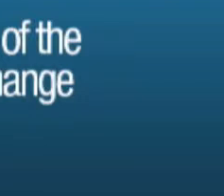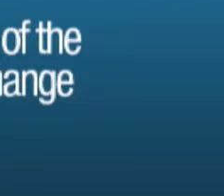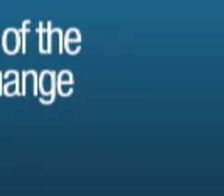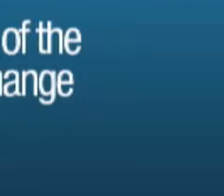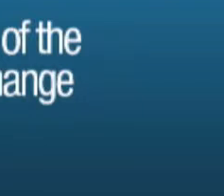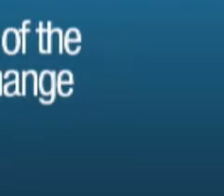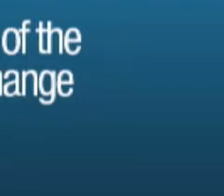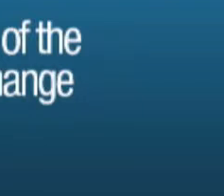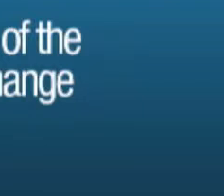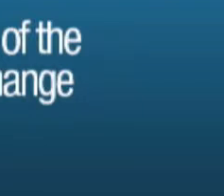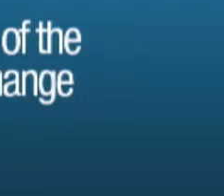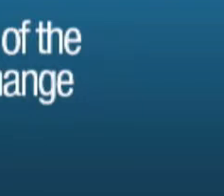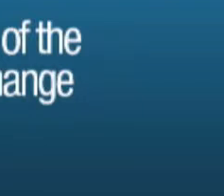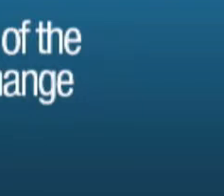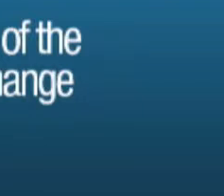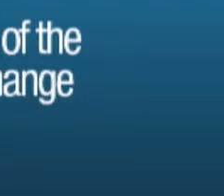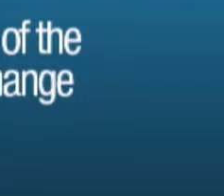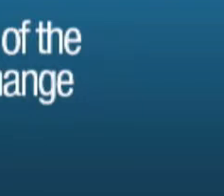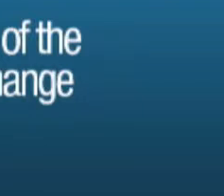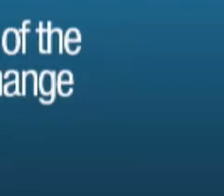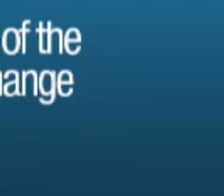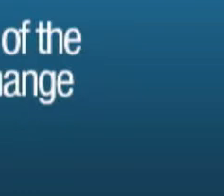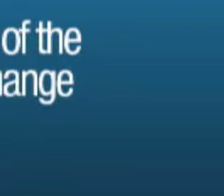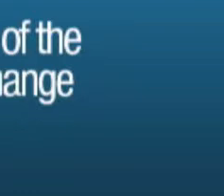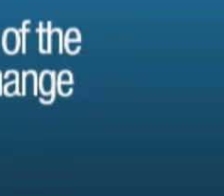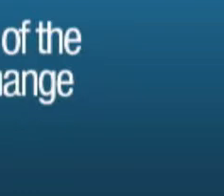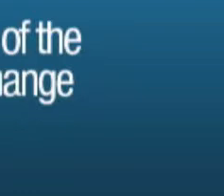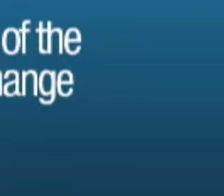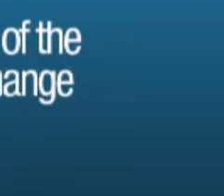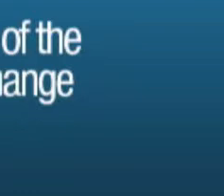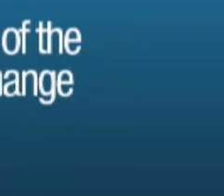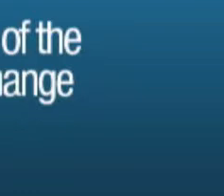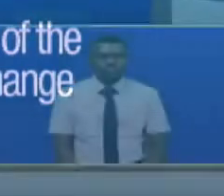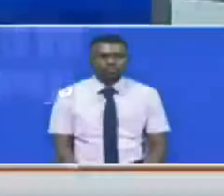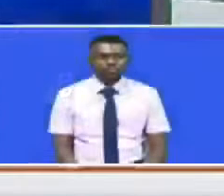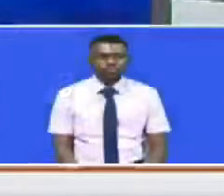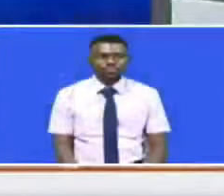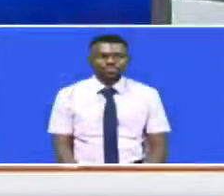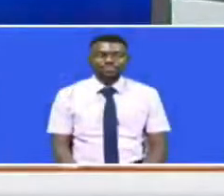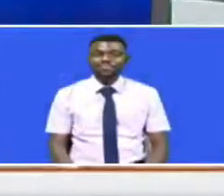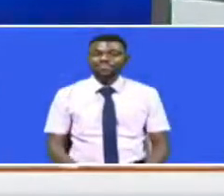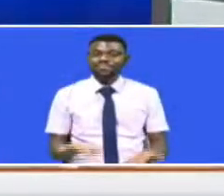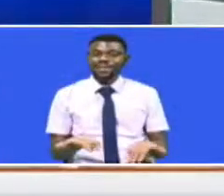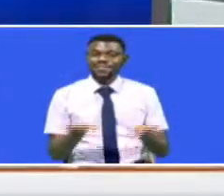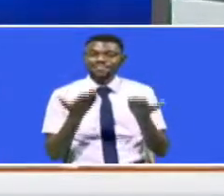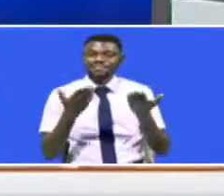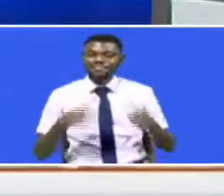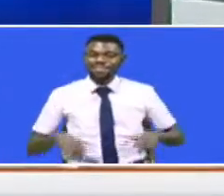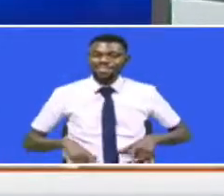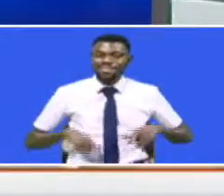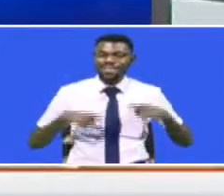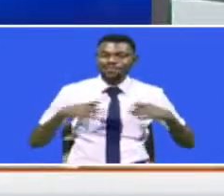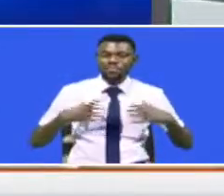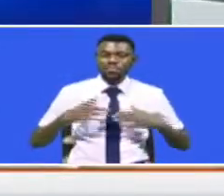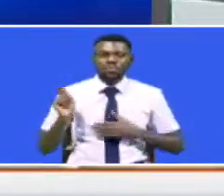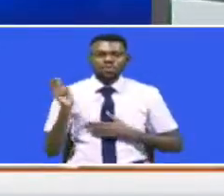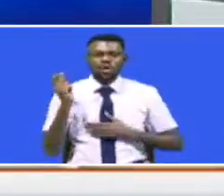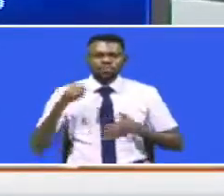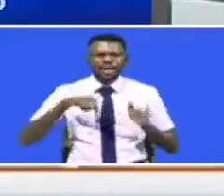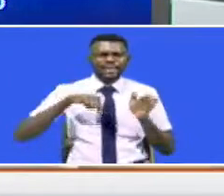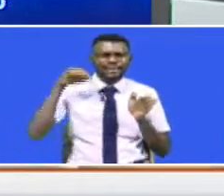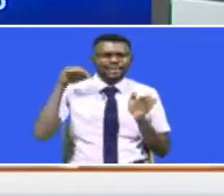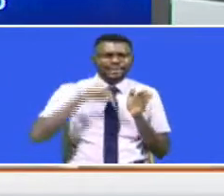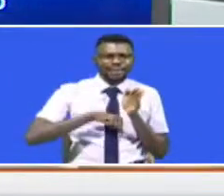potential to bring about sustainable change and improve the lives of the people of Kenya. I'll be delving deep into